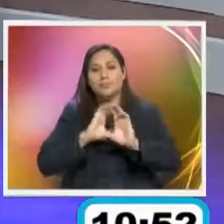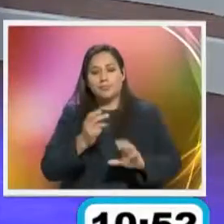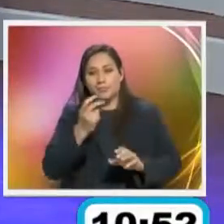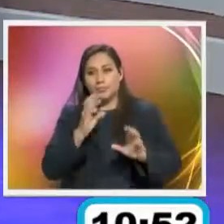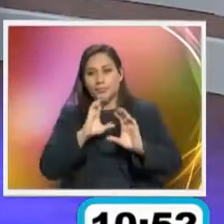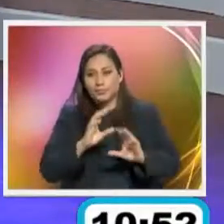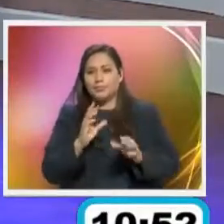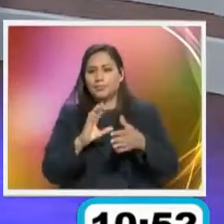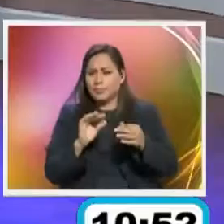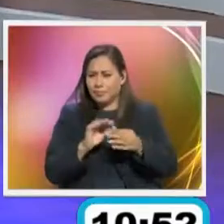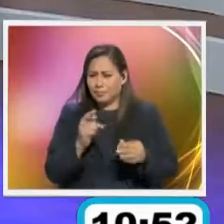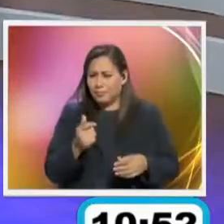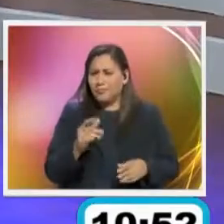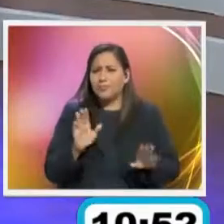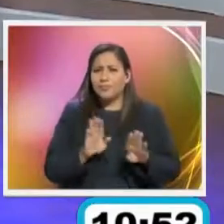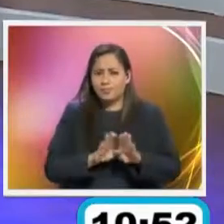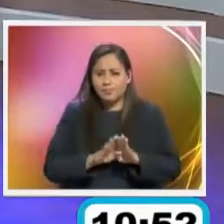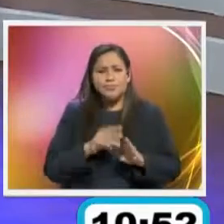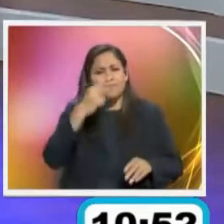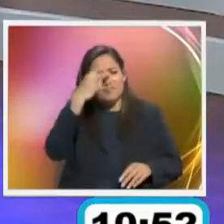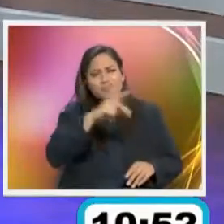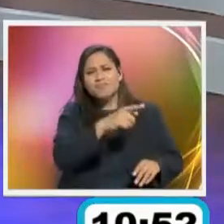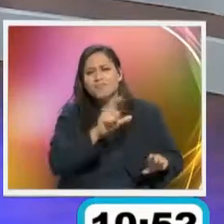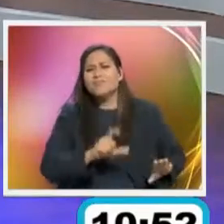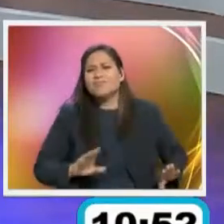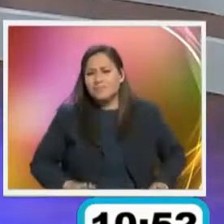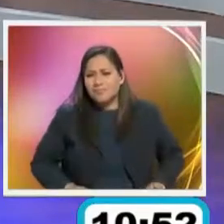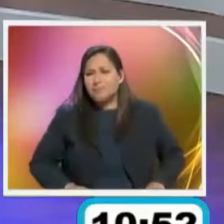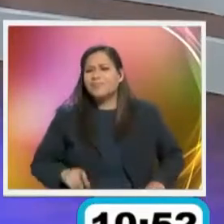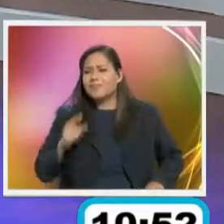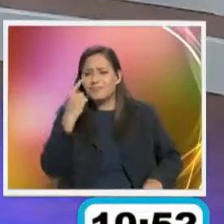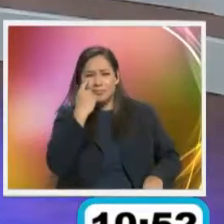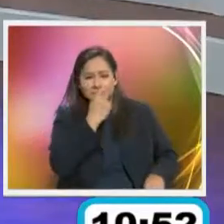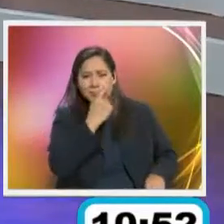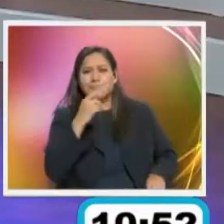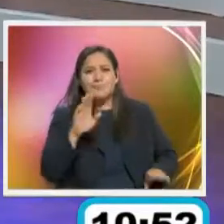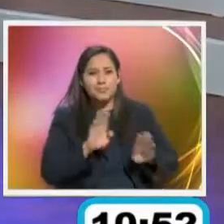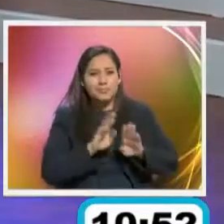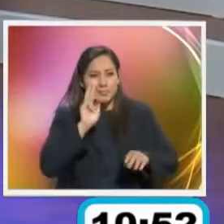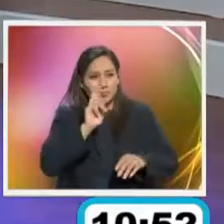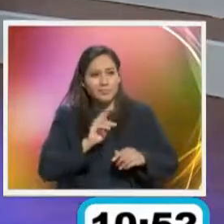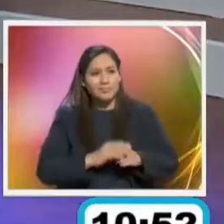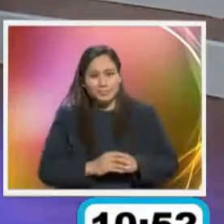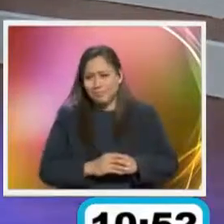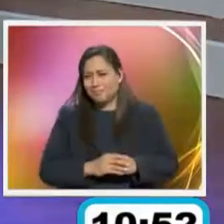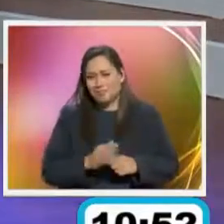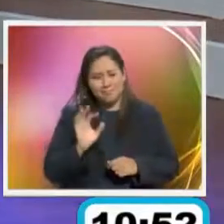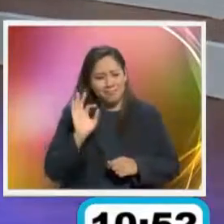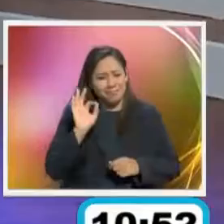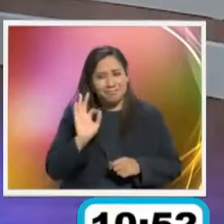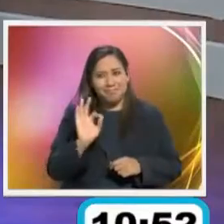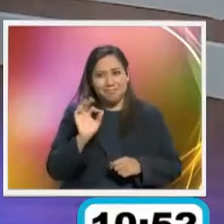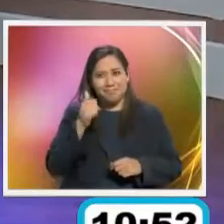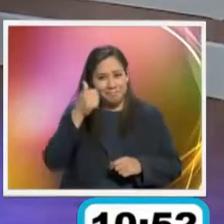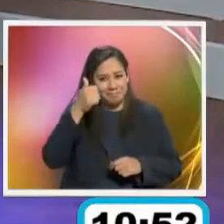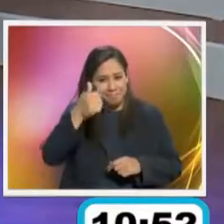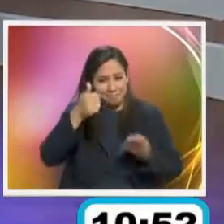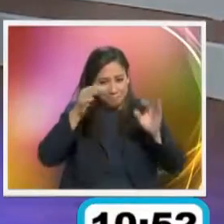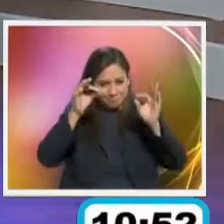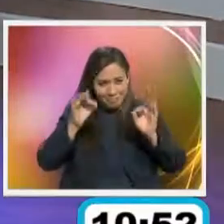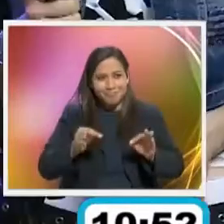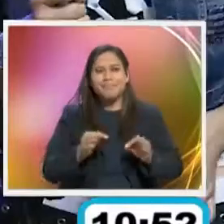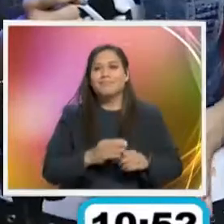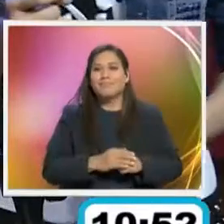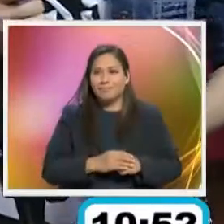Cuéntenos un poquito, ¿cómo somos los mexicanos para ustedes? Perfecto. Ah, mira, nada más, tienen una